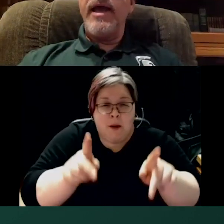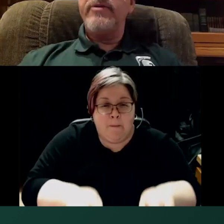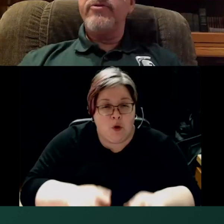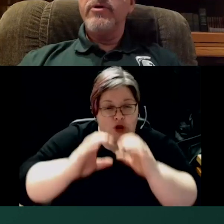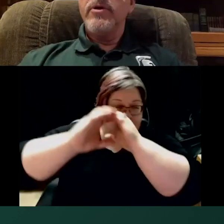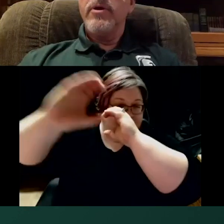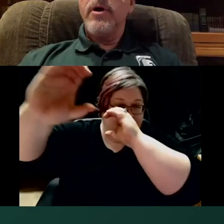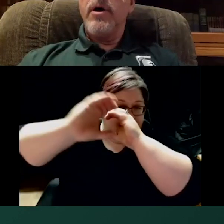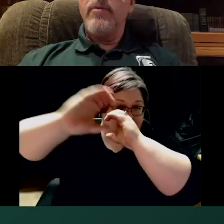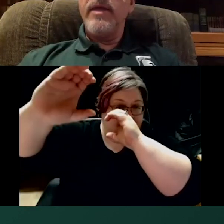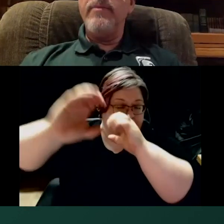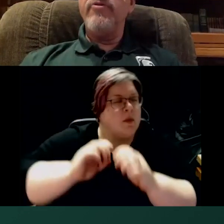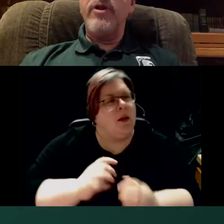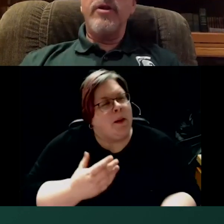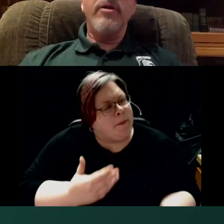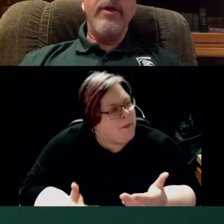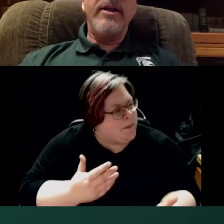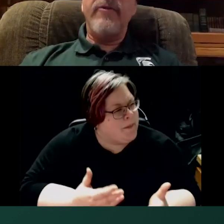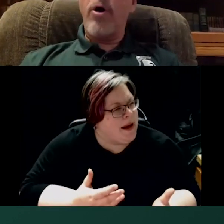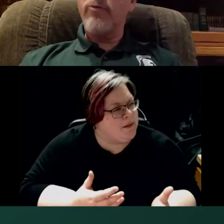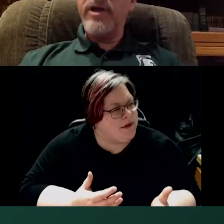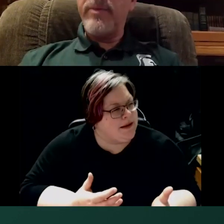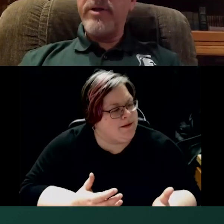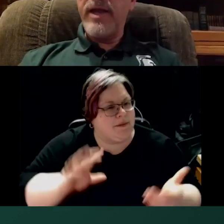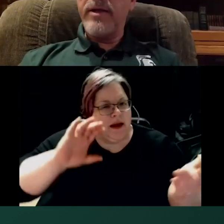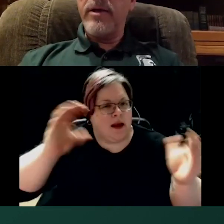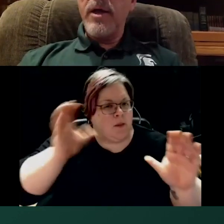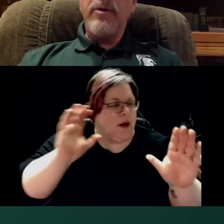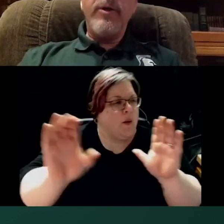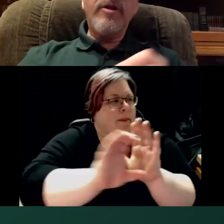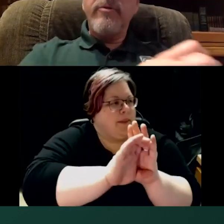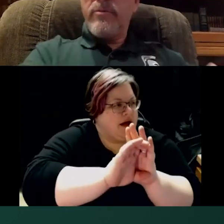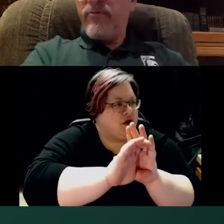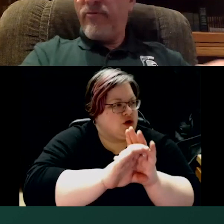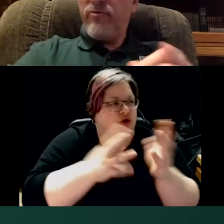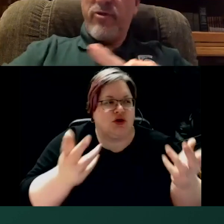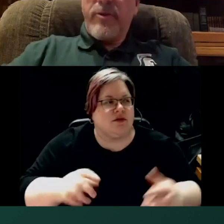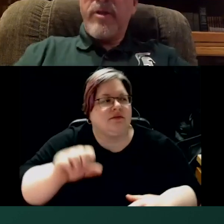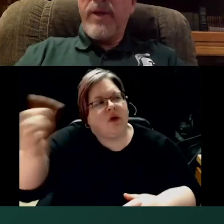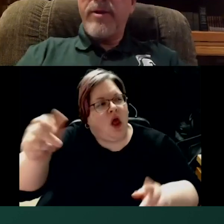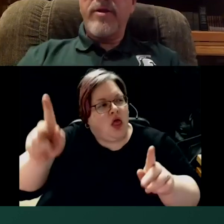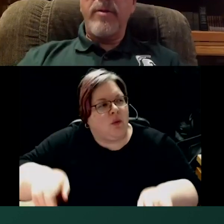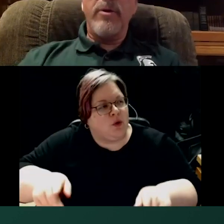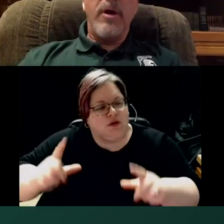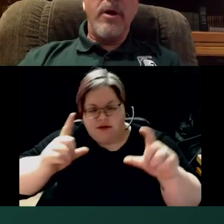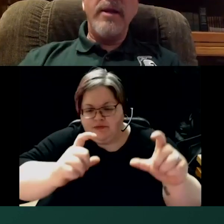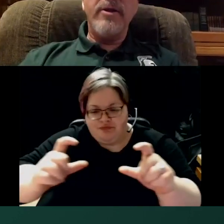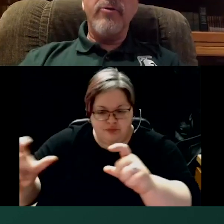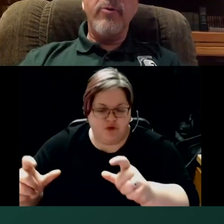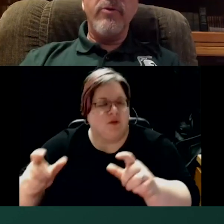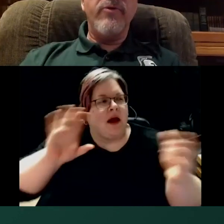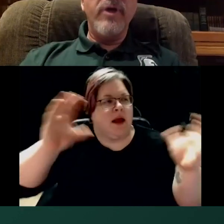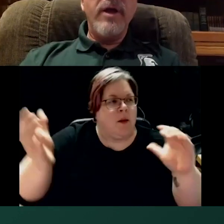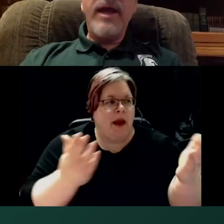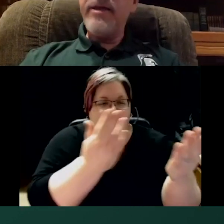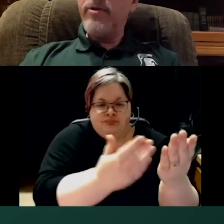looking at images that have already been taken. This just this past summer, I led a